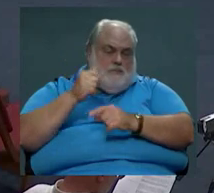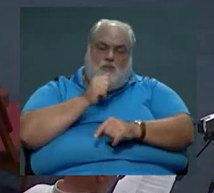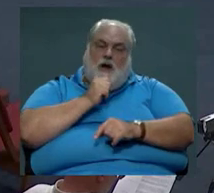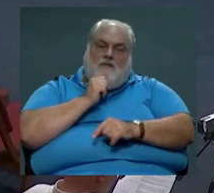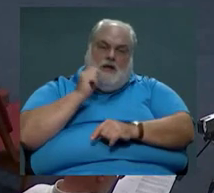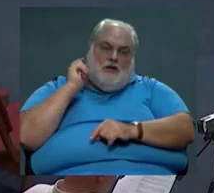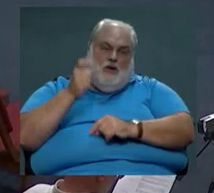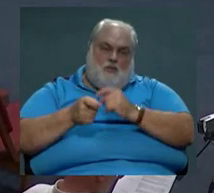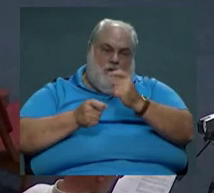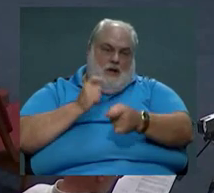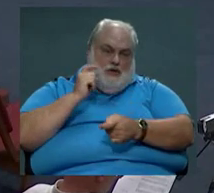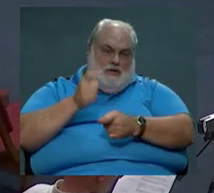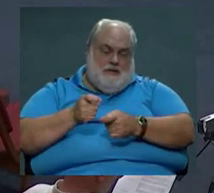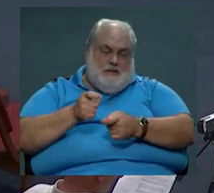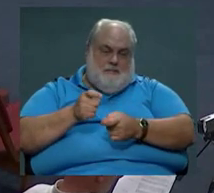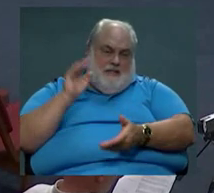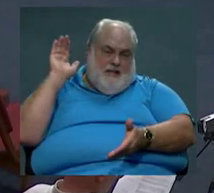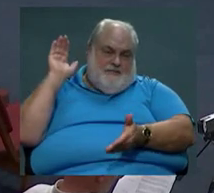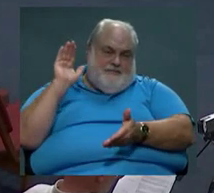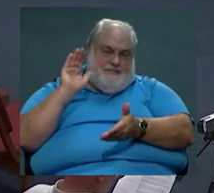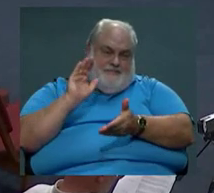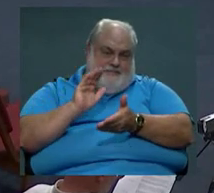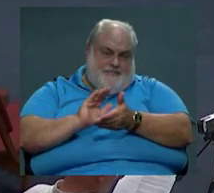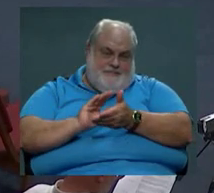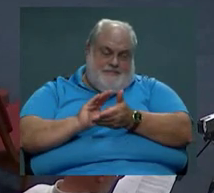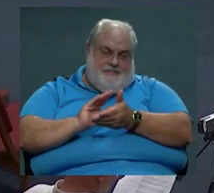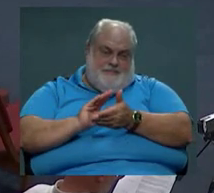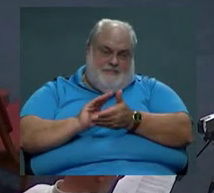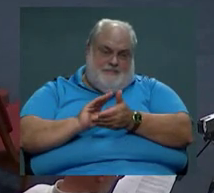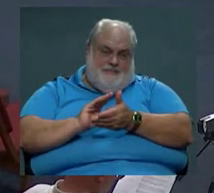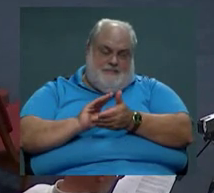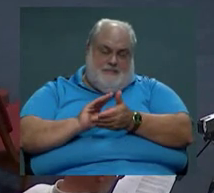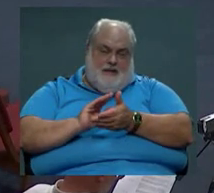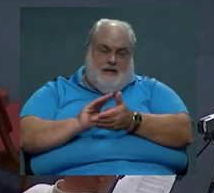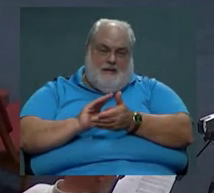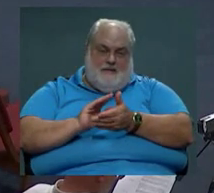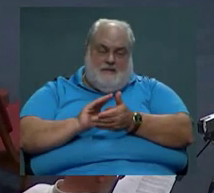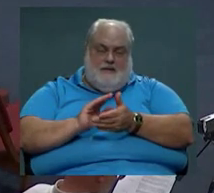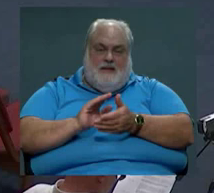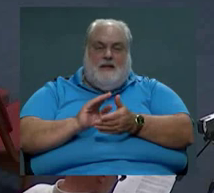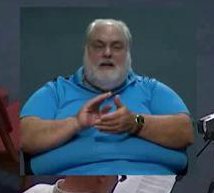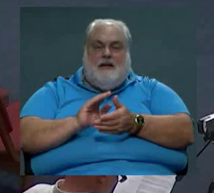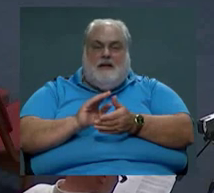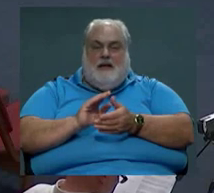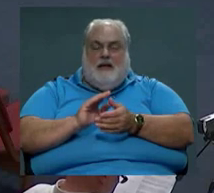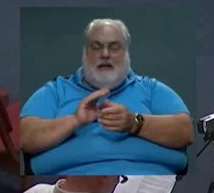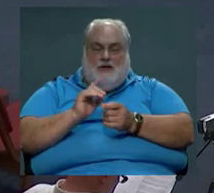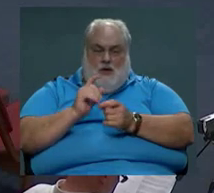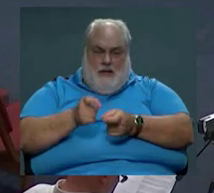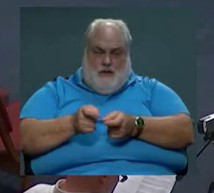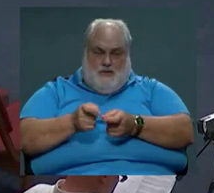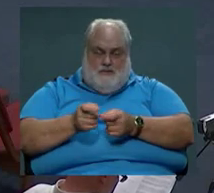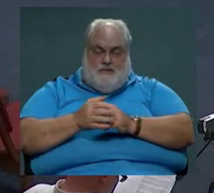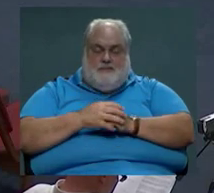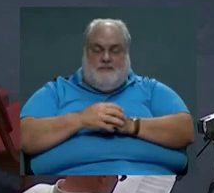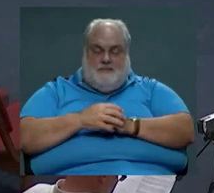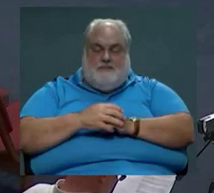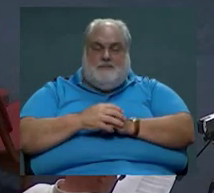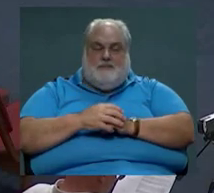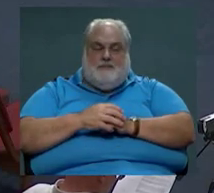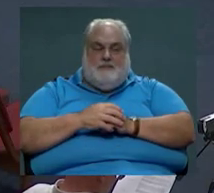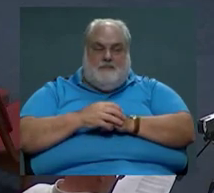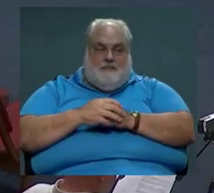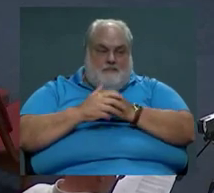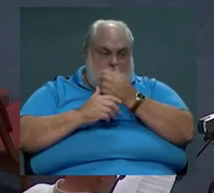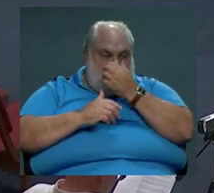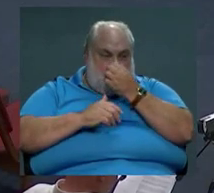is, as many organizations have seen, a shortfall in some charitable donations. So we'll get to more